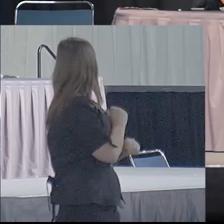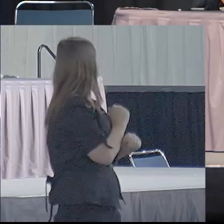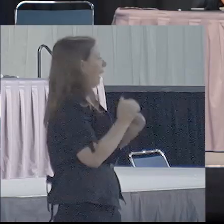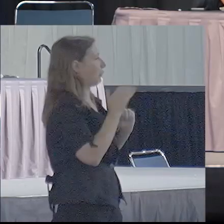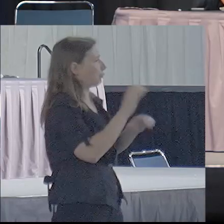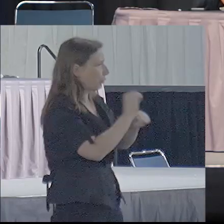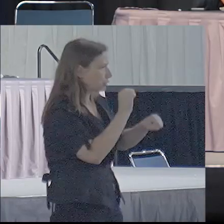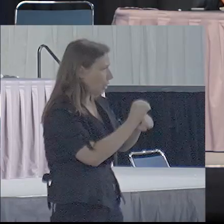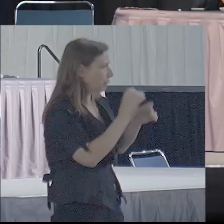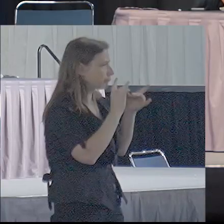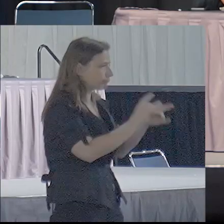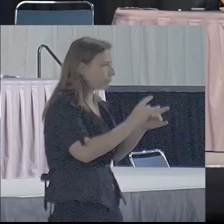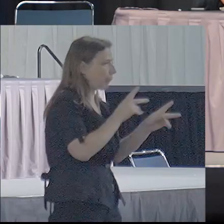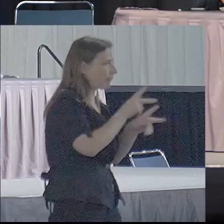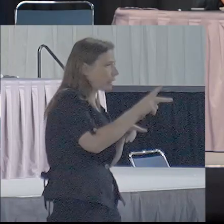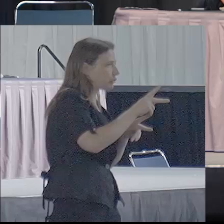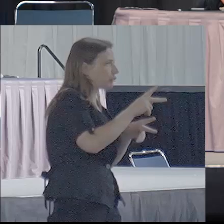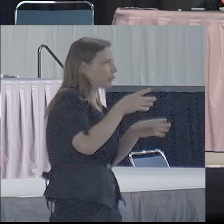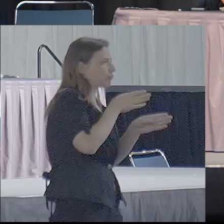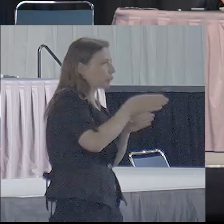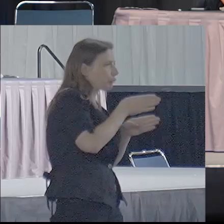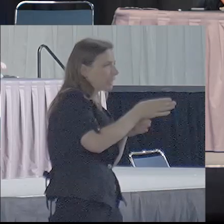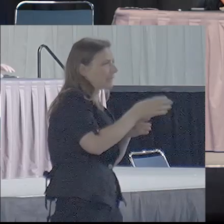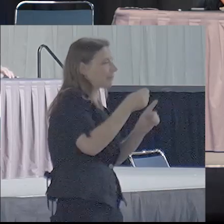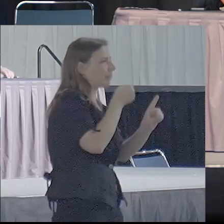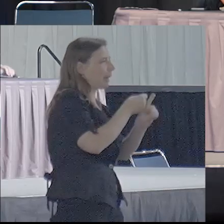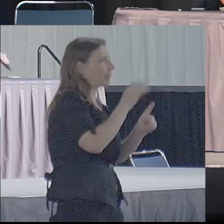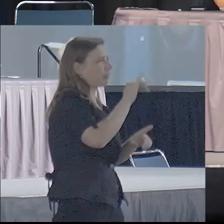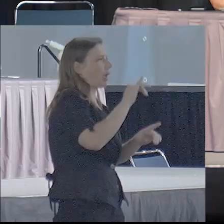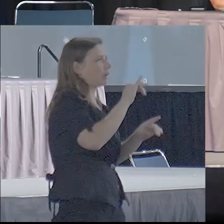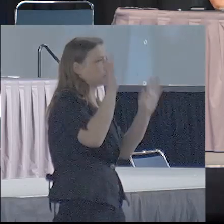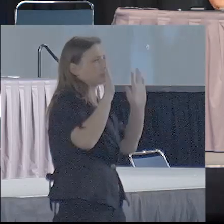or professional career been impacted by disasters and emergencies?